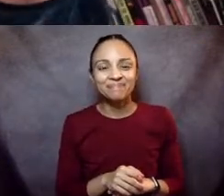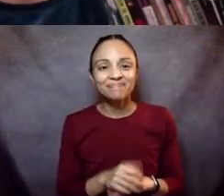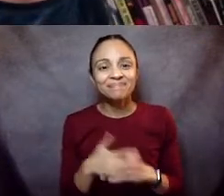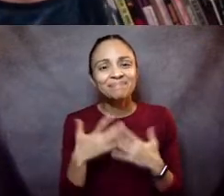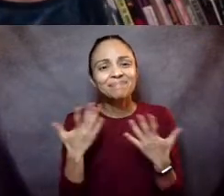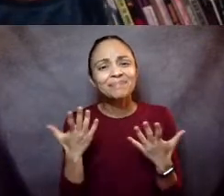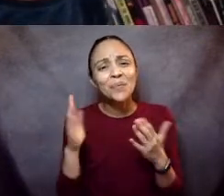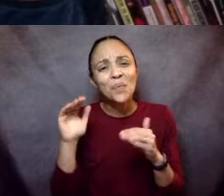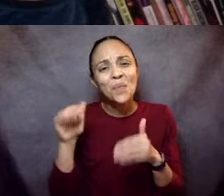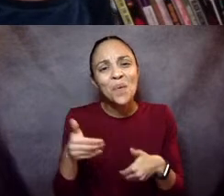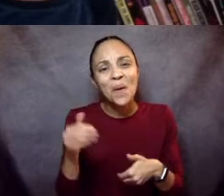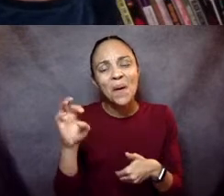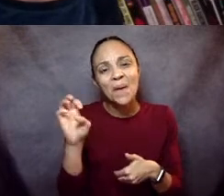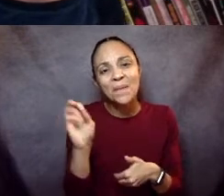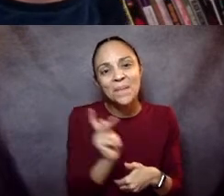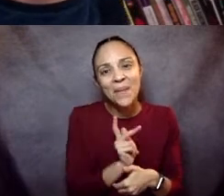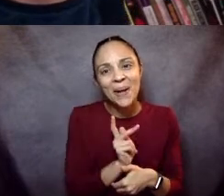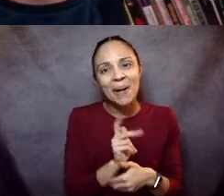Welcome, Dr. B.